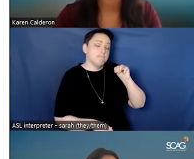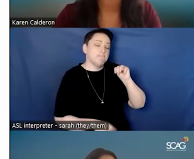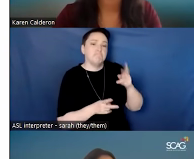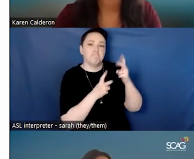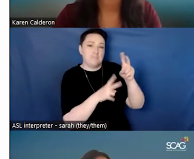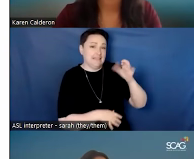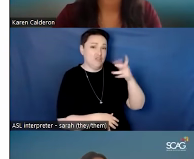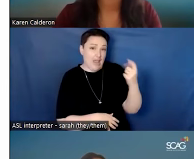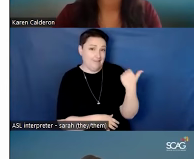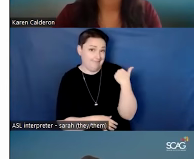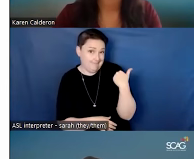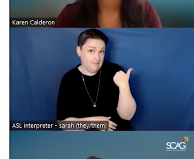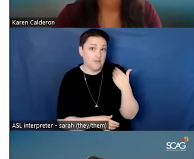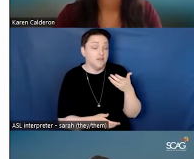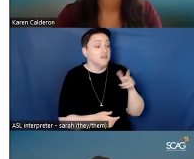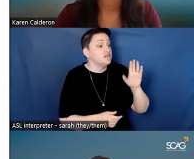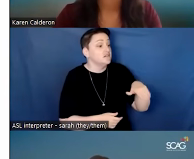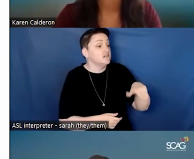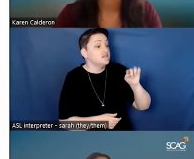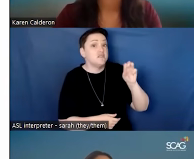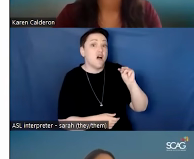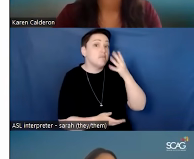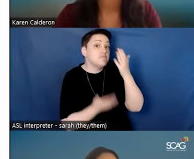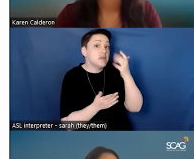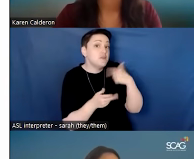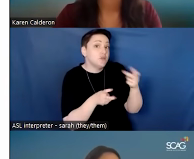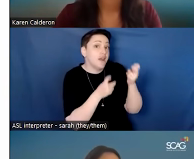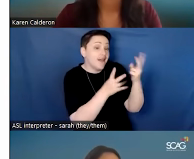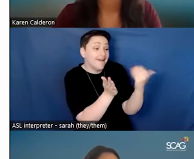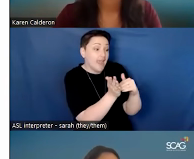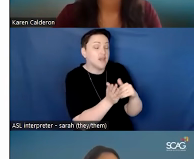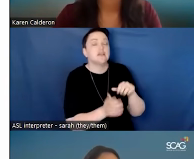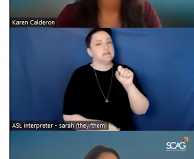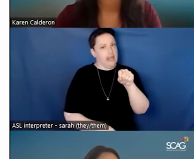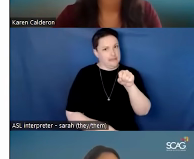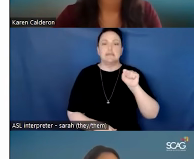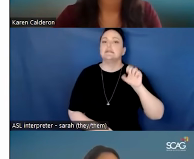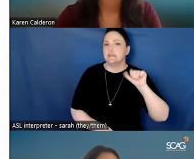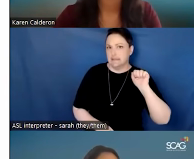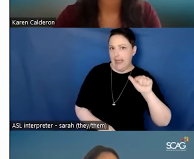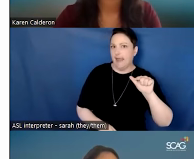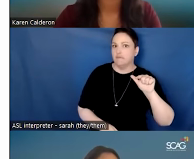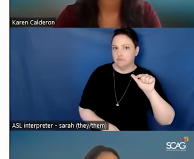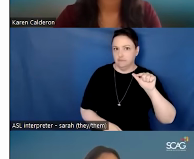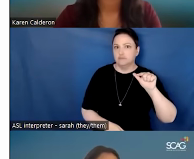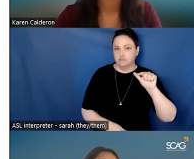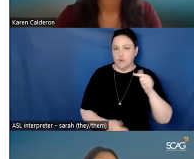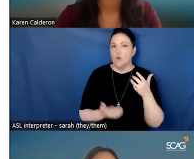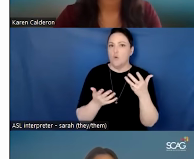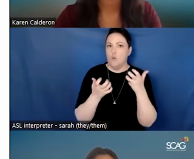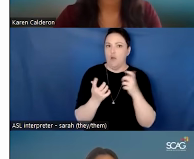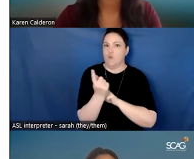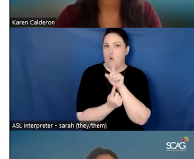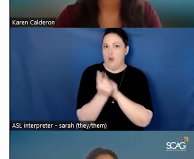but maybe Tom, if you're still on, you can drop it again. Yeah, SCAG is meeting one-on-one for